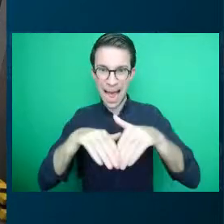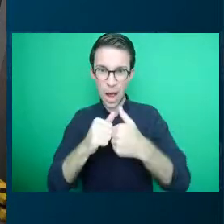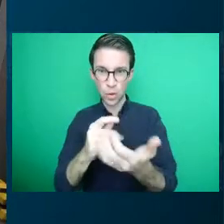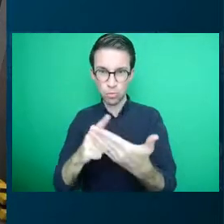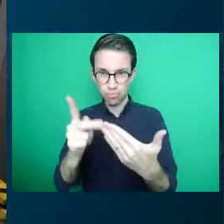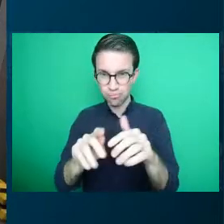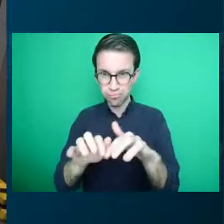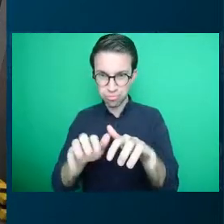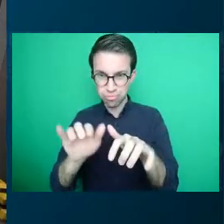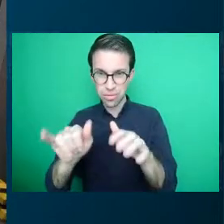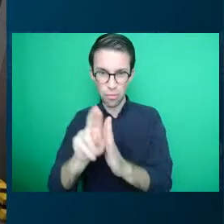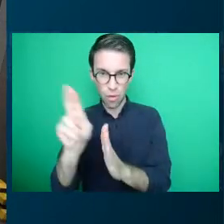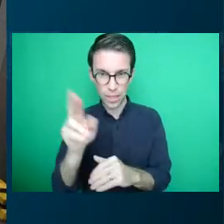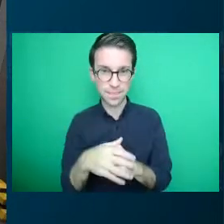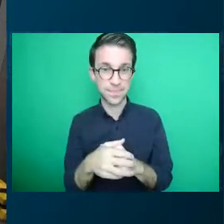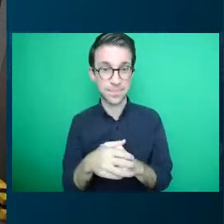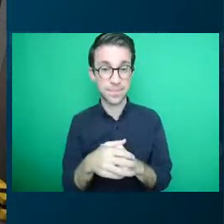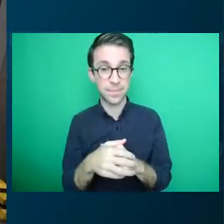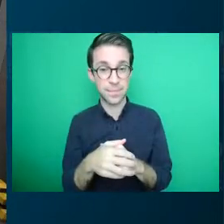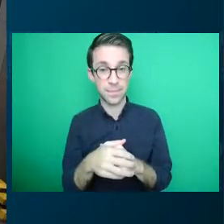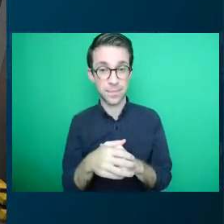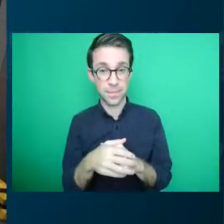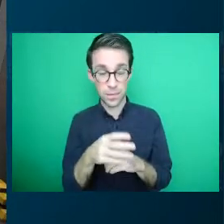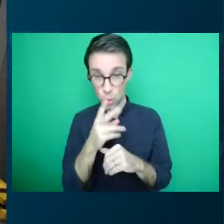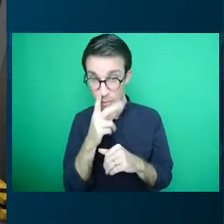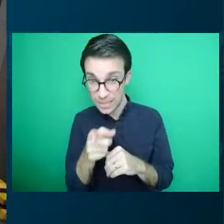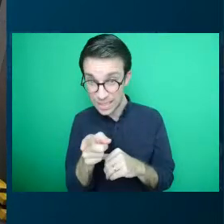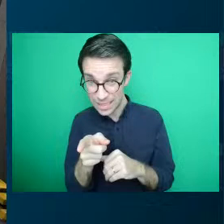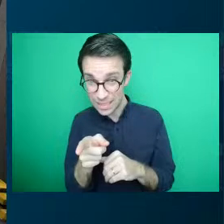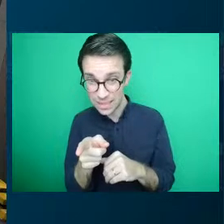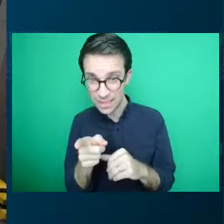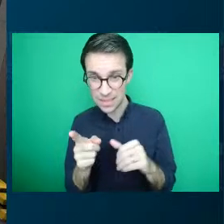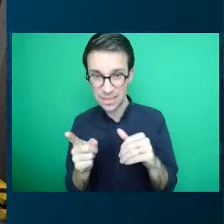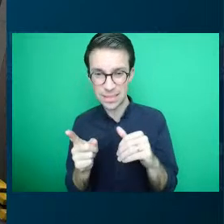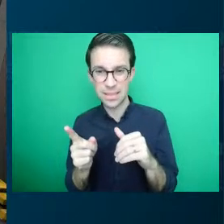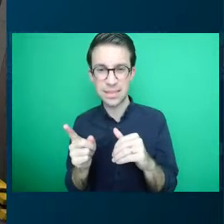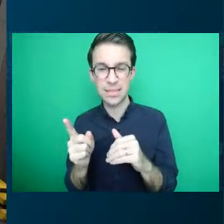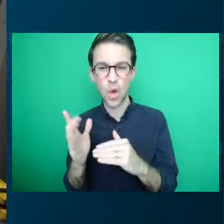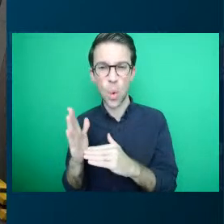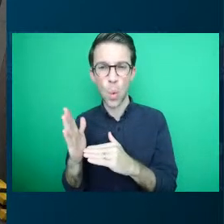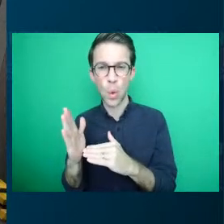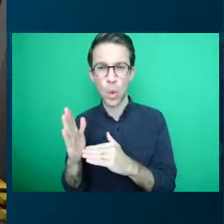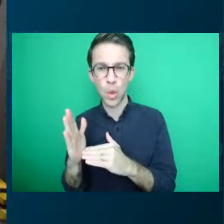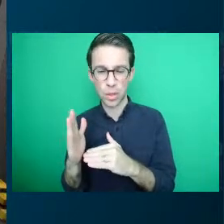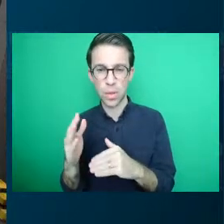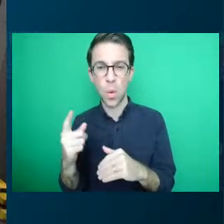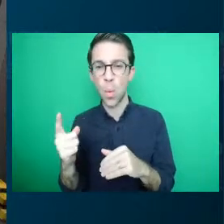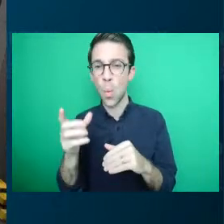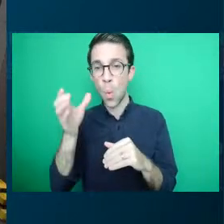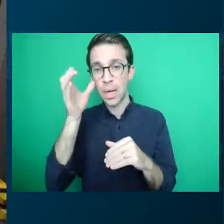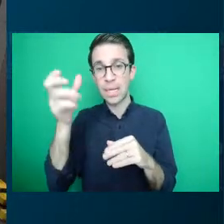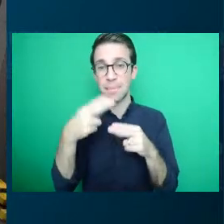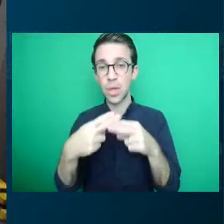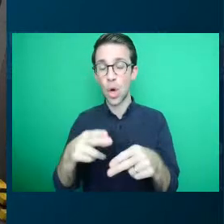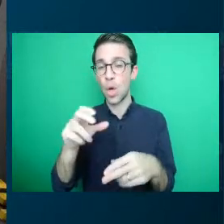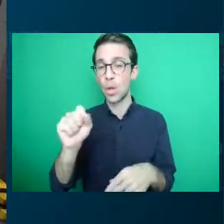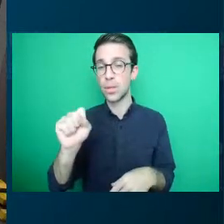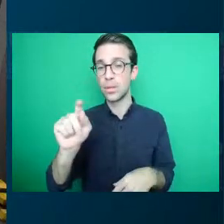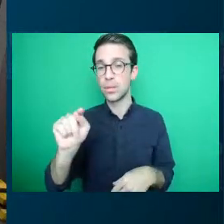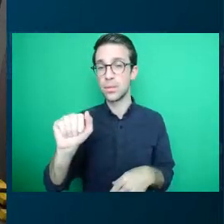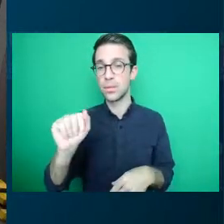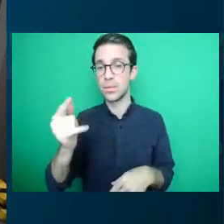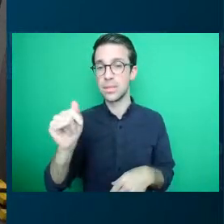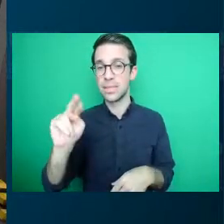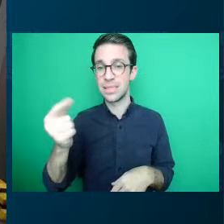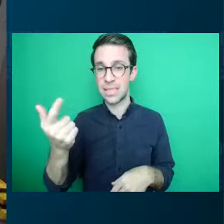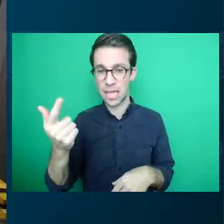if you look down here, right here next to me, right there, we have a concept called staging. And what's staging? It's just like different stages of